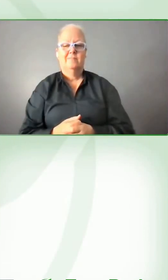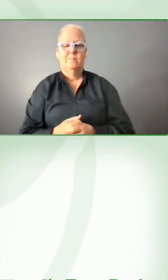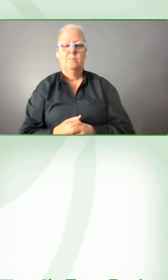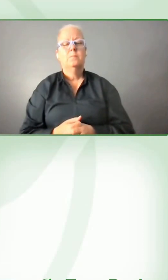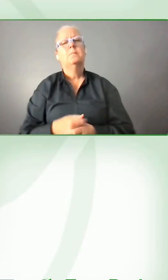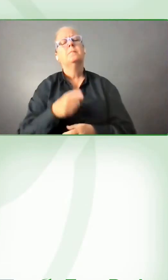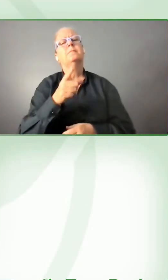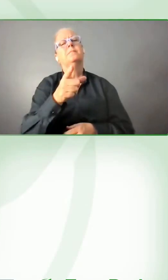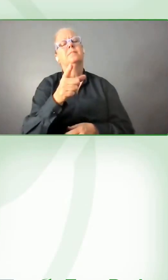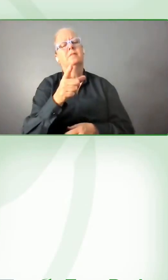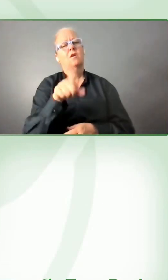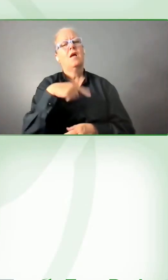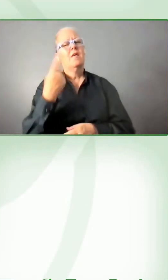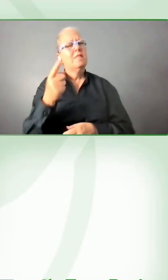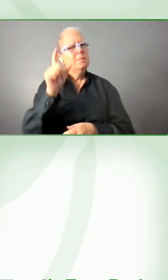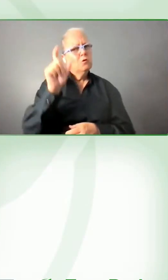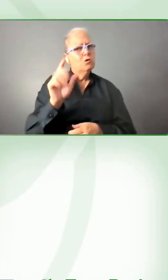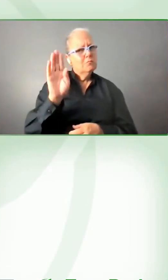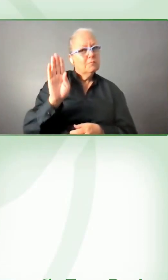her hand up.